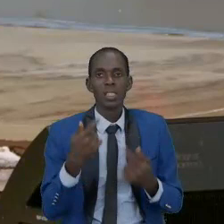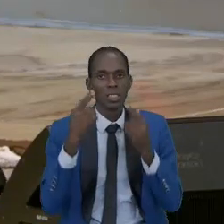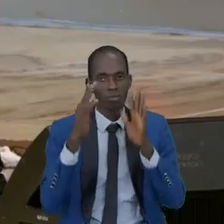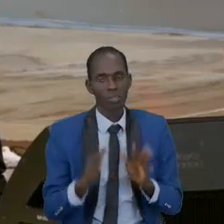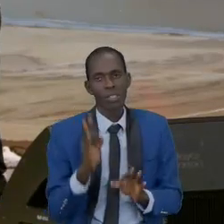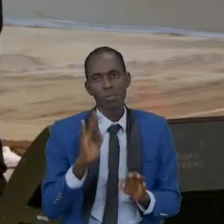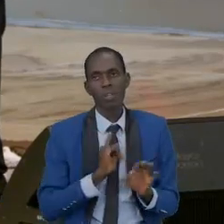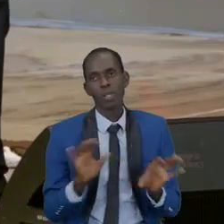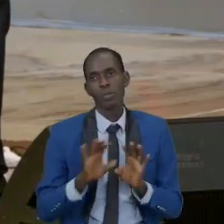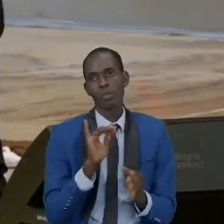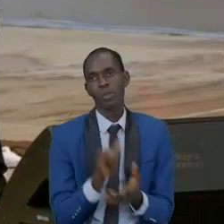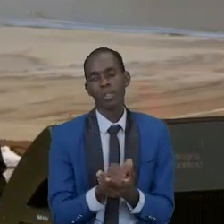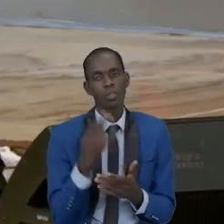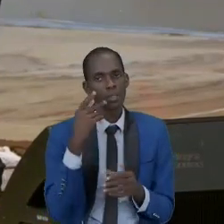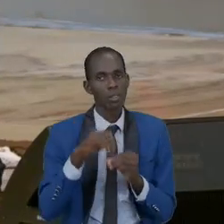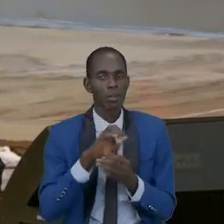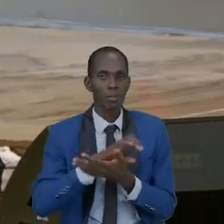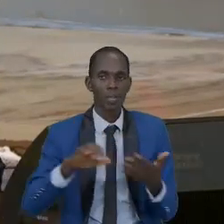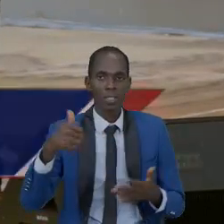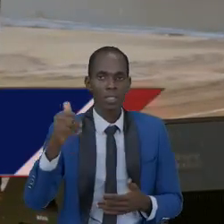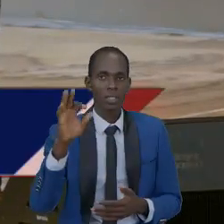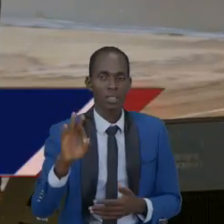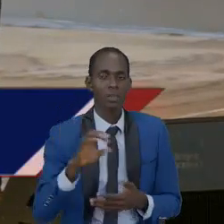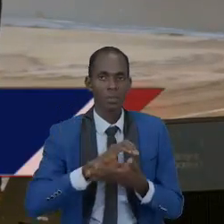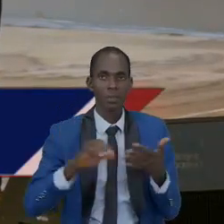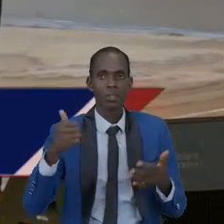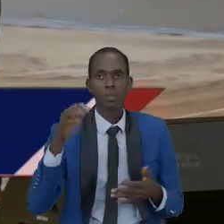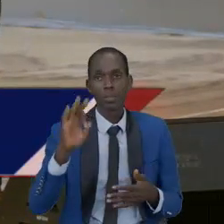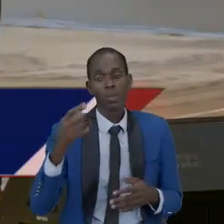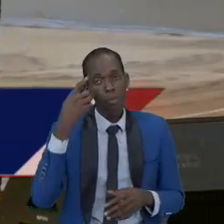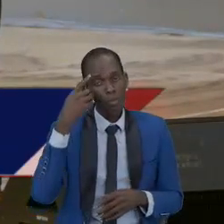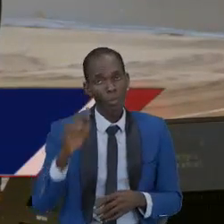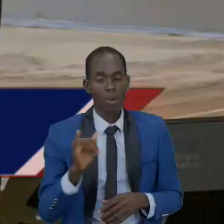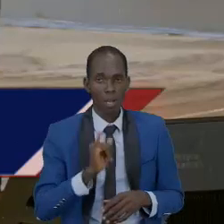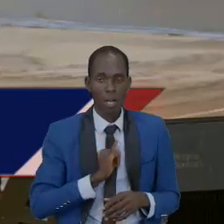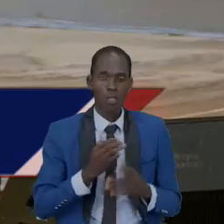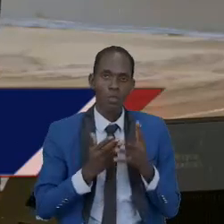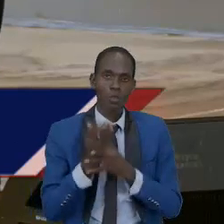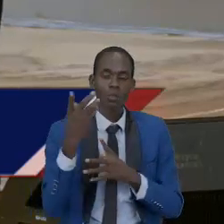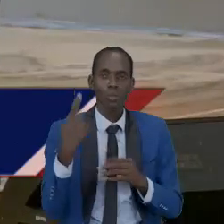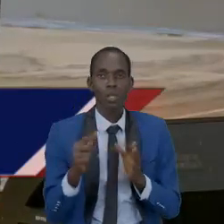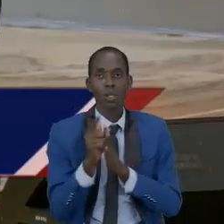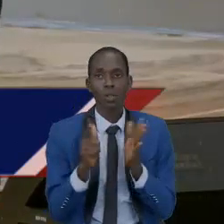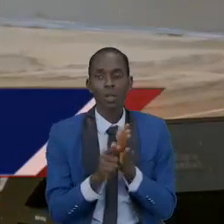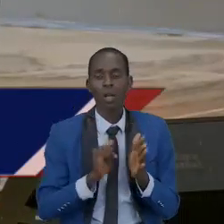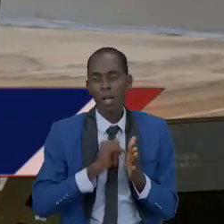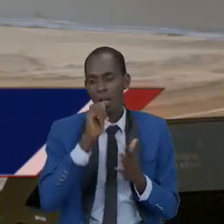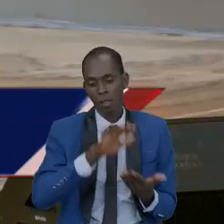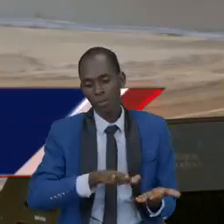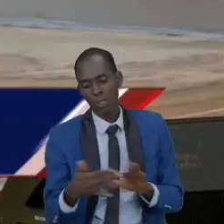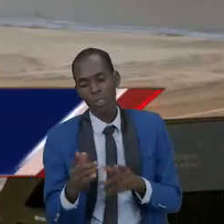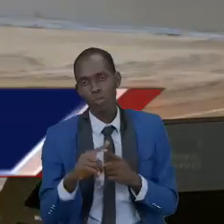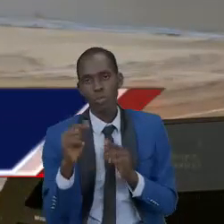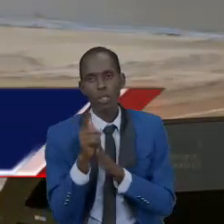that. Look at verse 19. In verse 19, for I, through the law, am dead to the law,